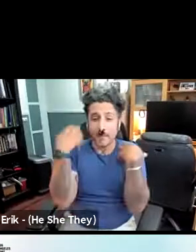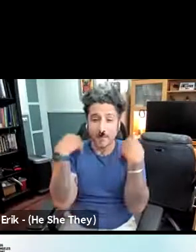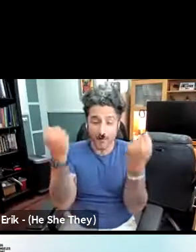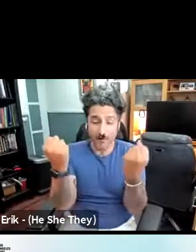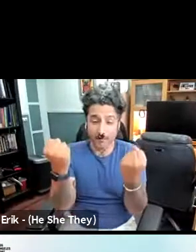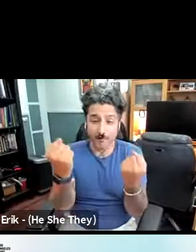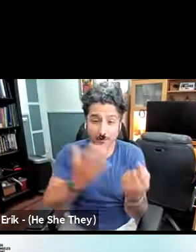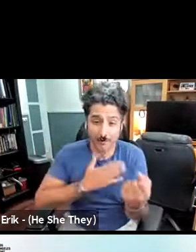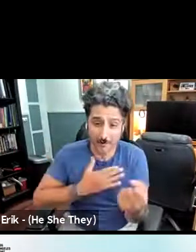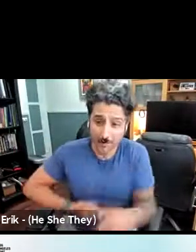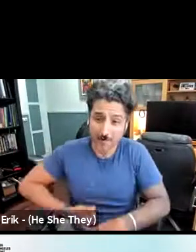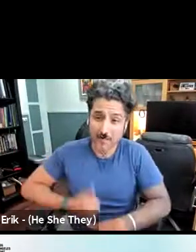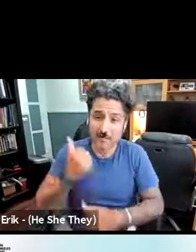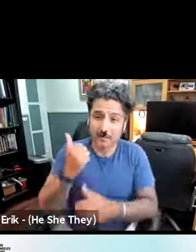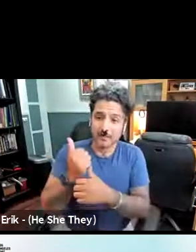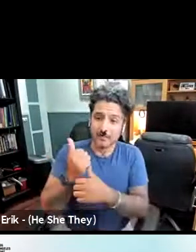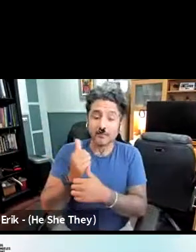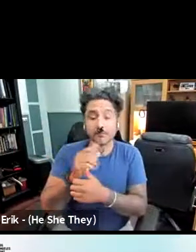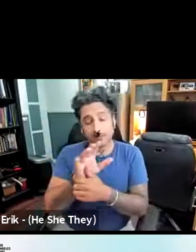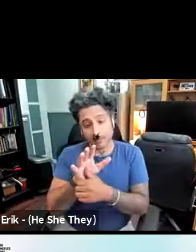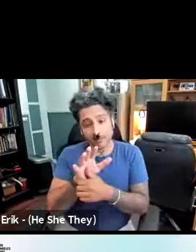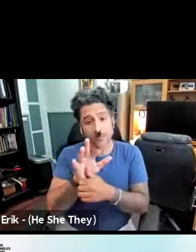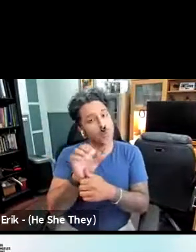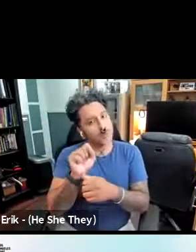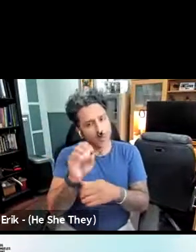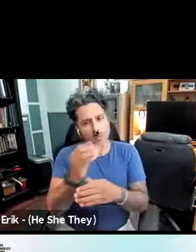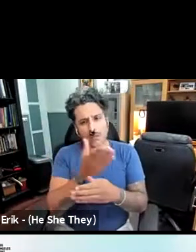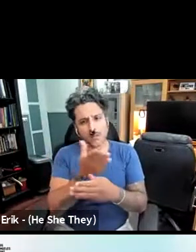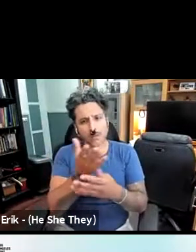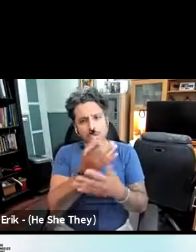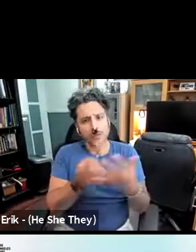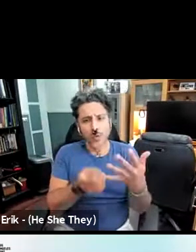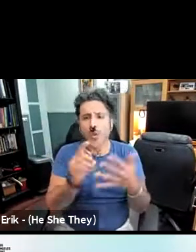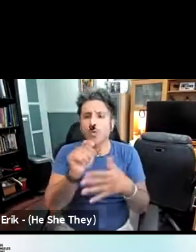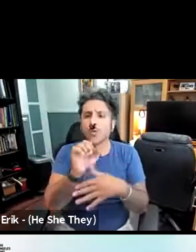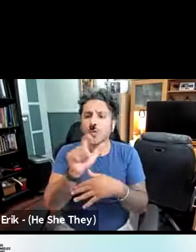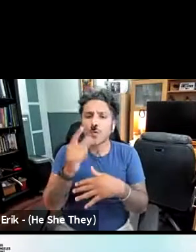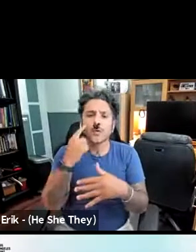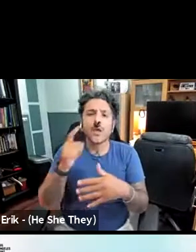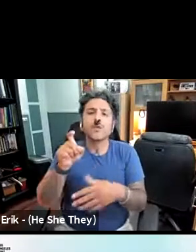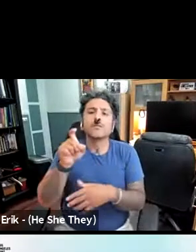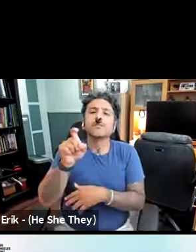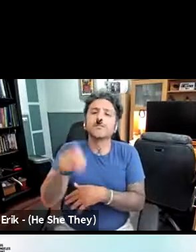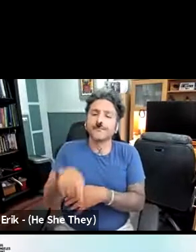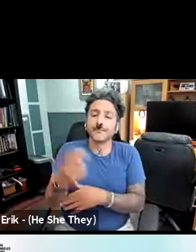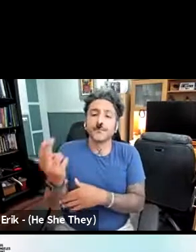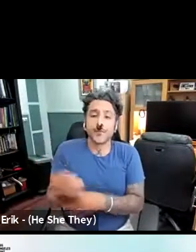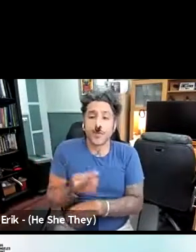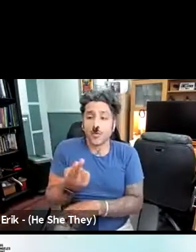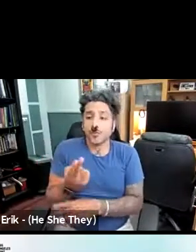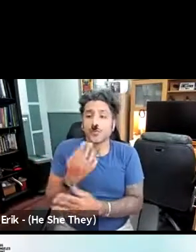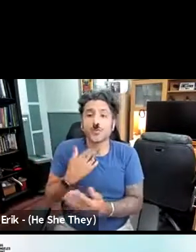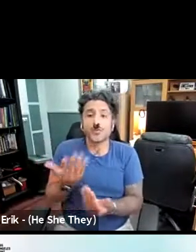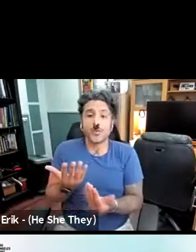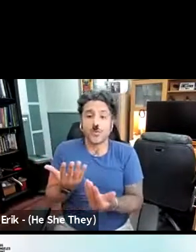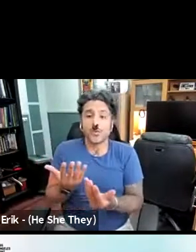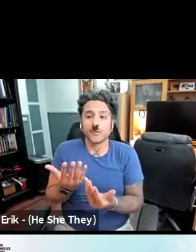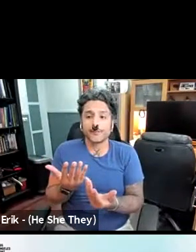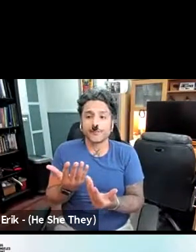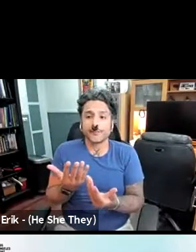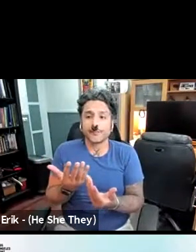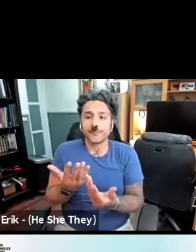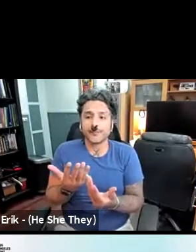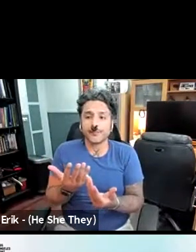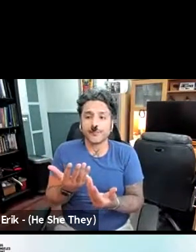my life regularly. And so these are some of the tools that we have to use to tackle our community, to